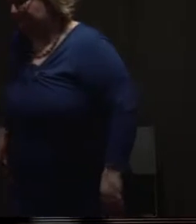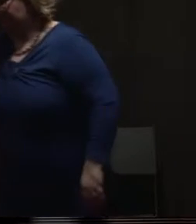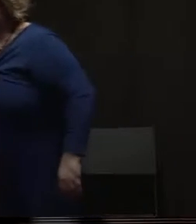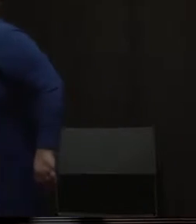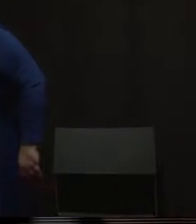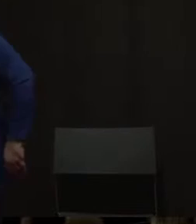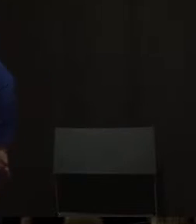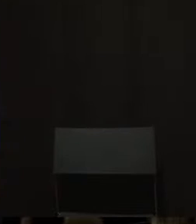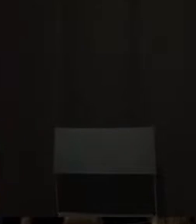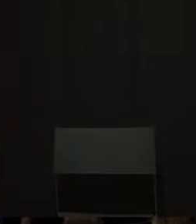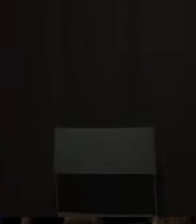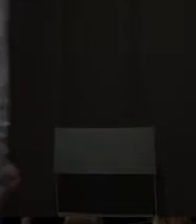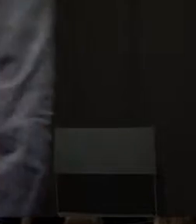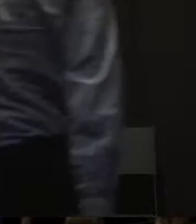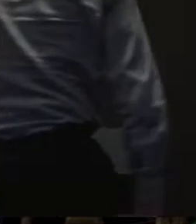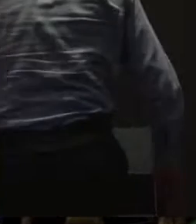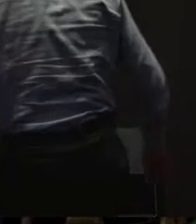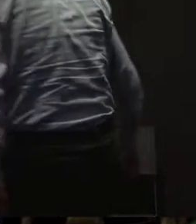Any question? Or from?